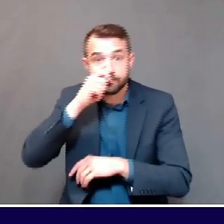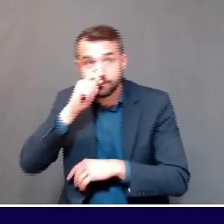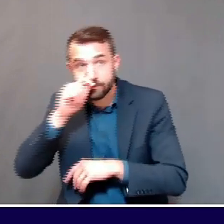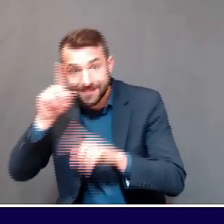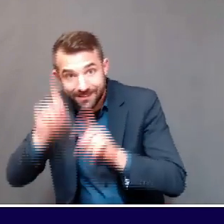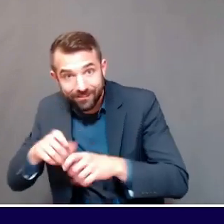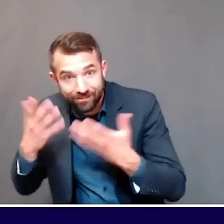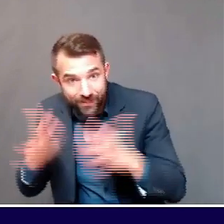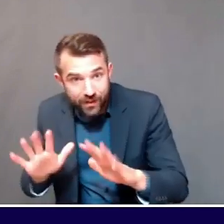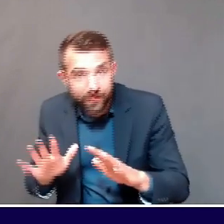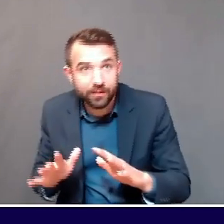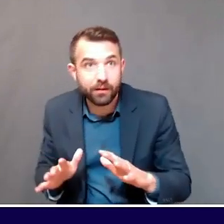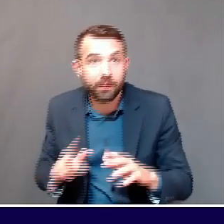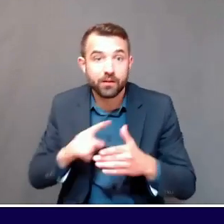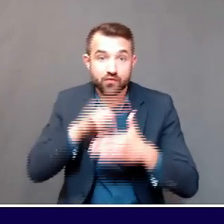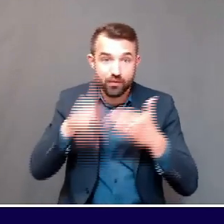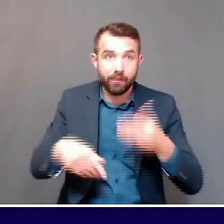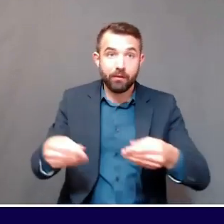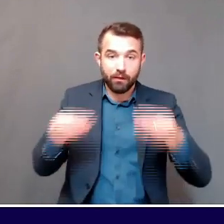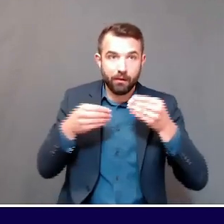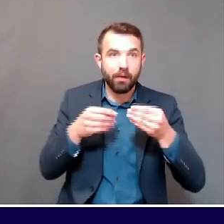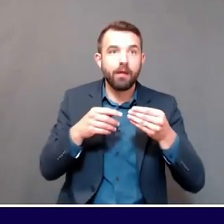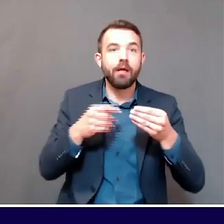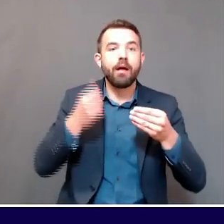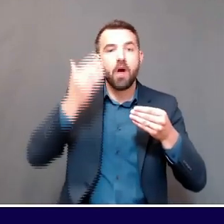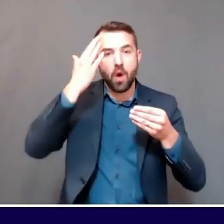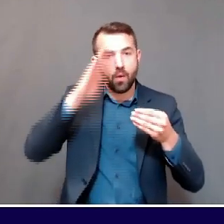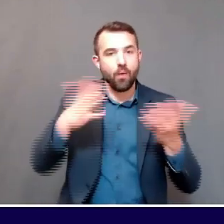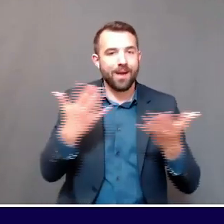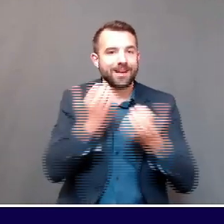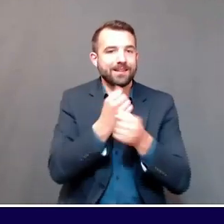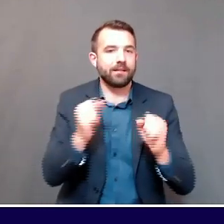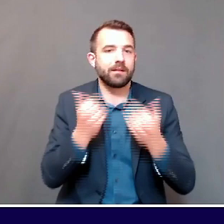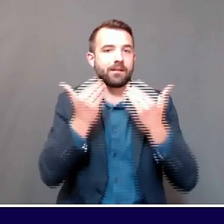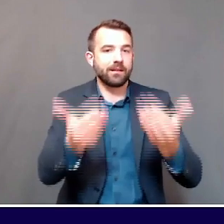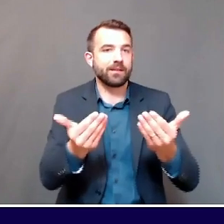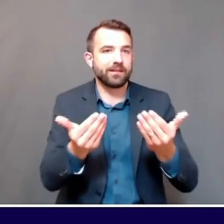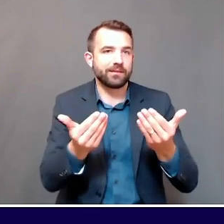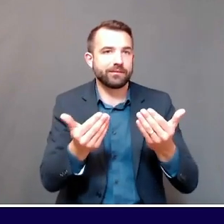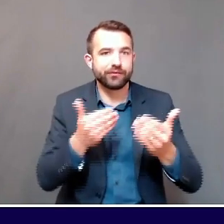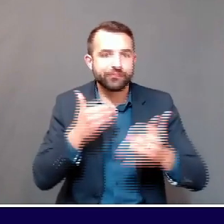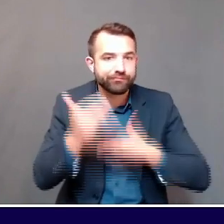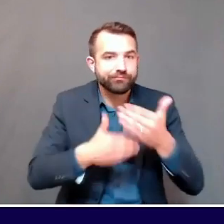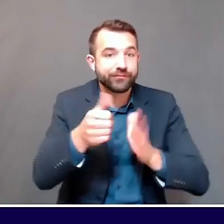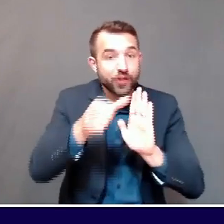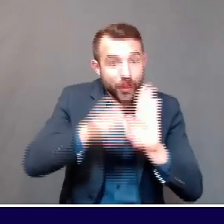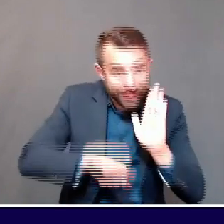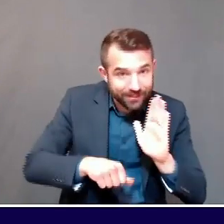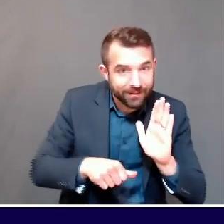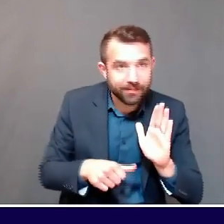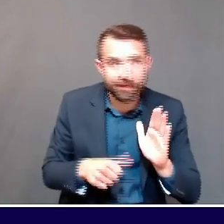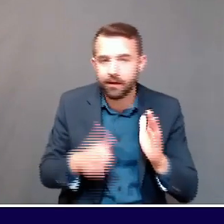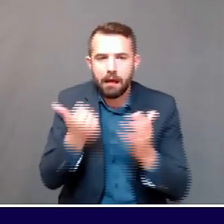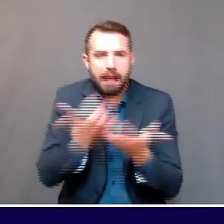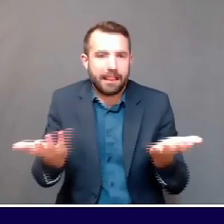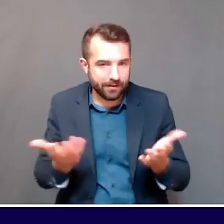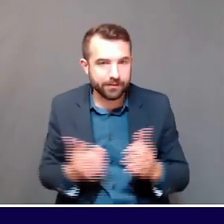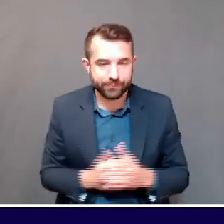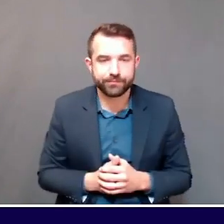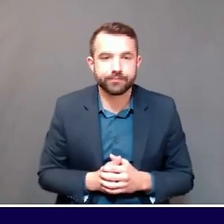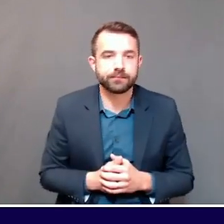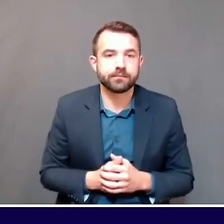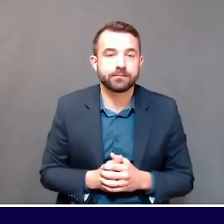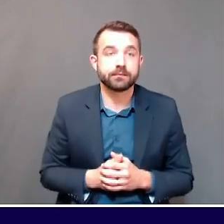we're working with hospitals to build out that capacity as well. That's on the capacity front. On the making sure more folks are tested